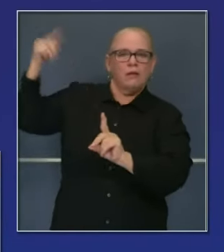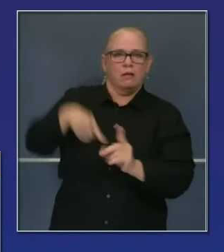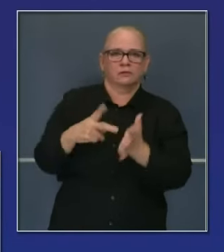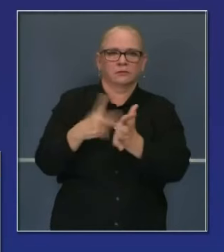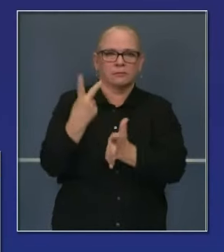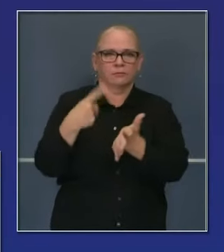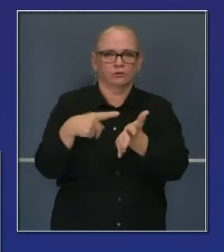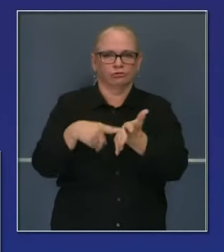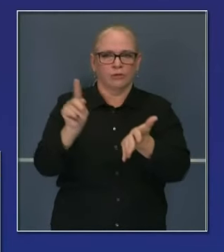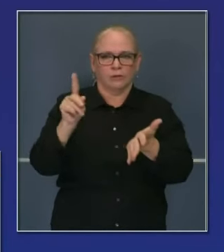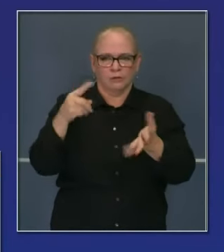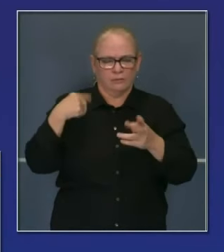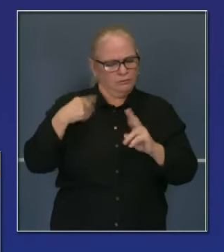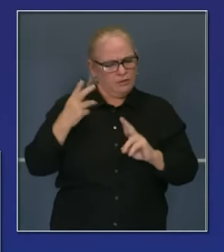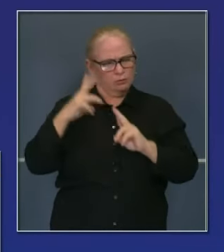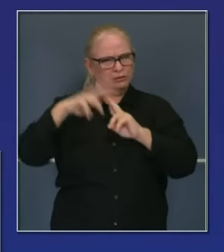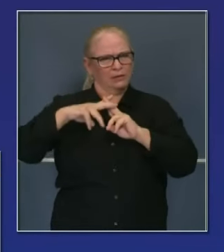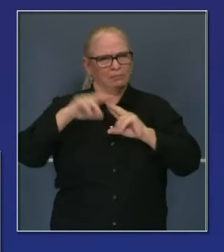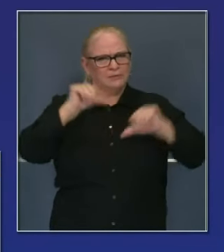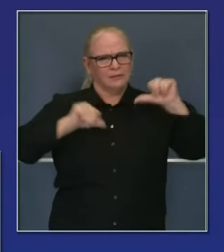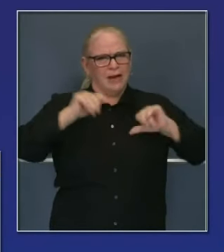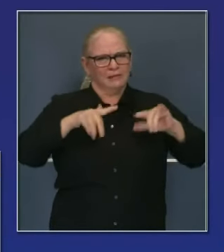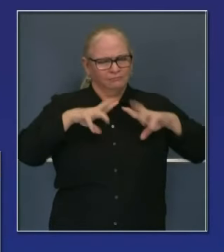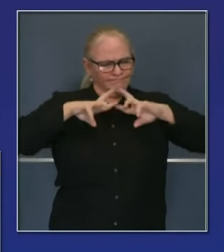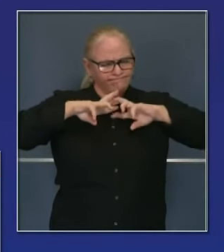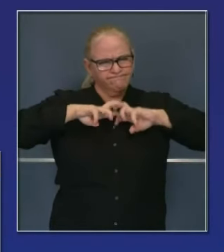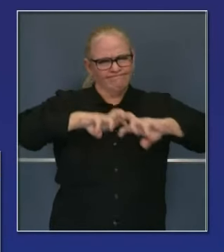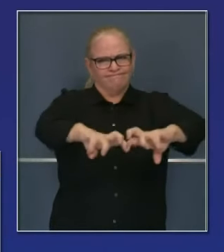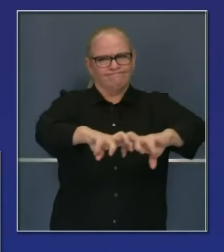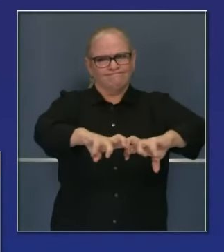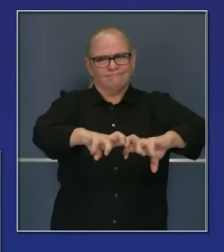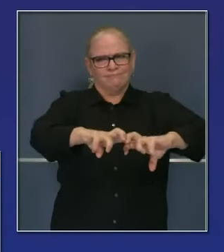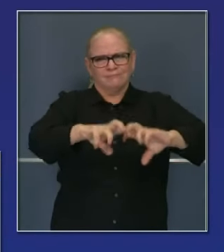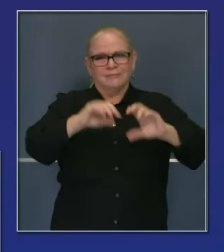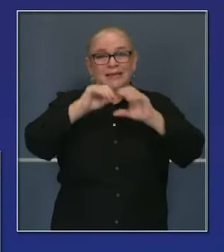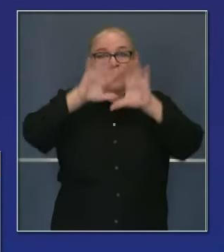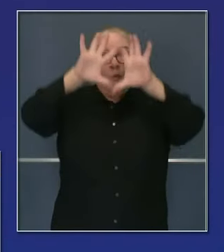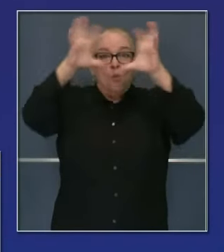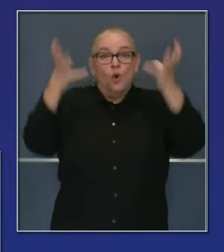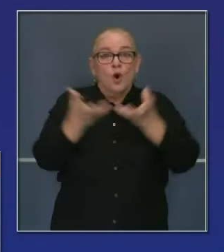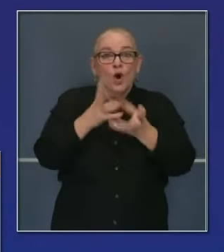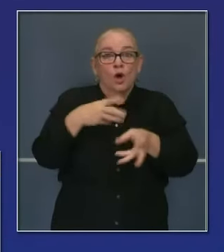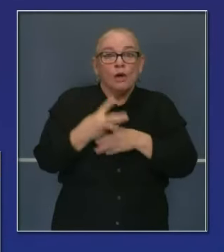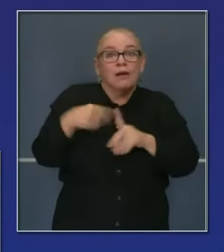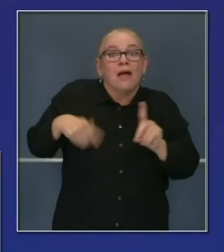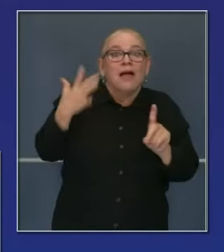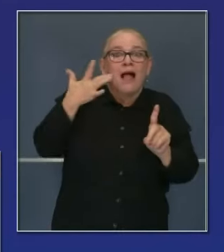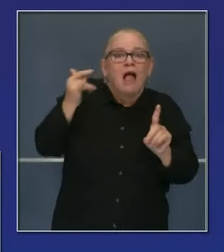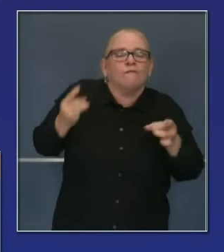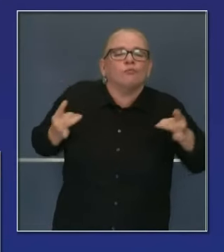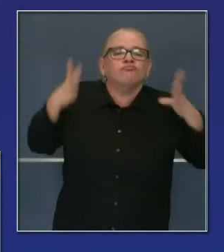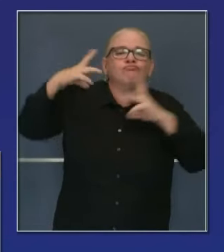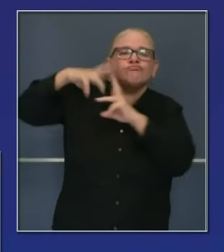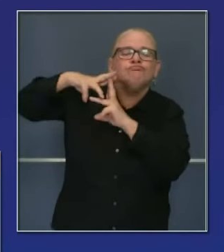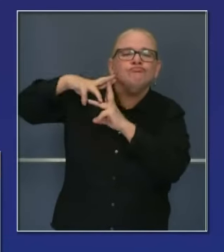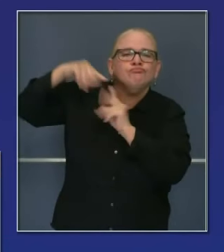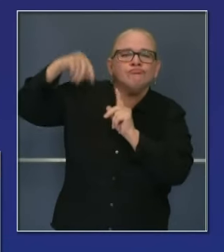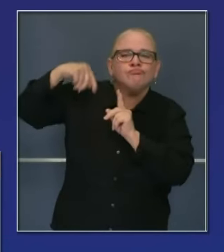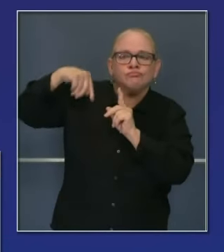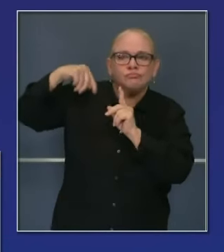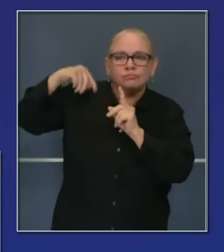experts that just happen to live here in the state of California, treasure trove of experts from UCLA,